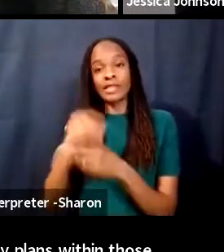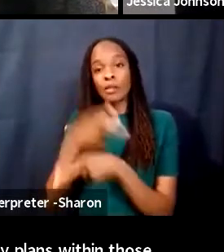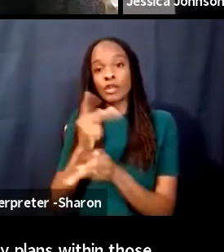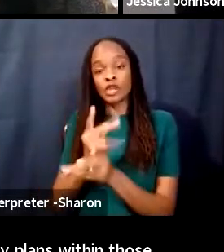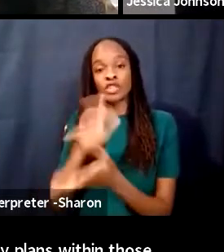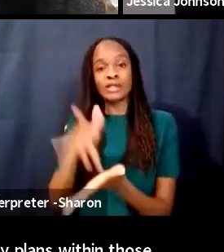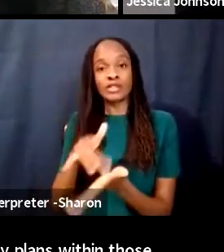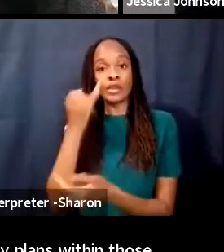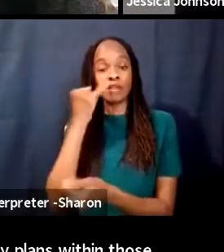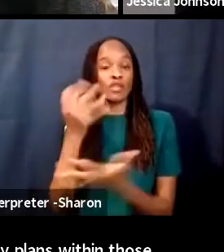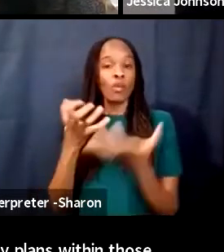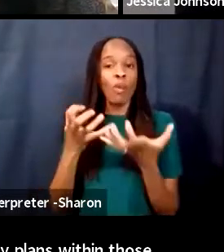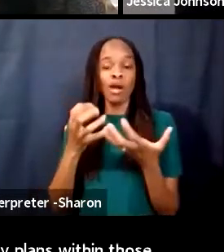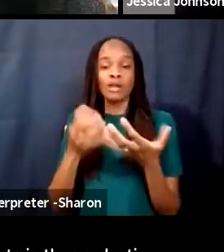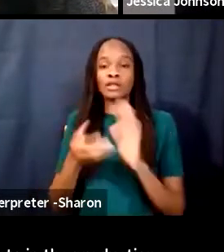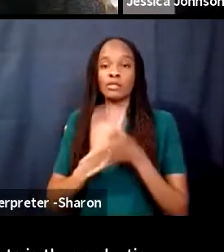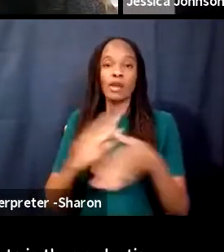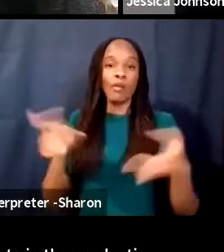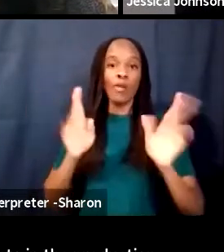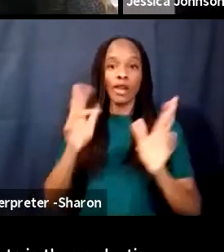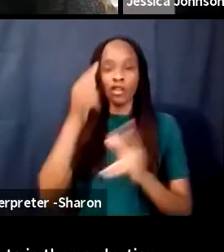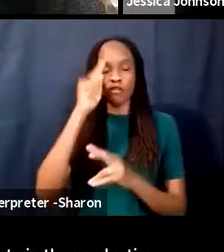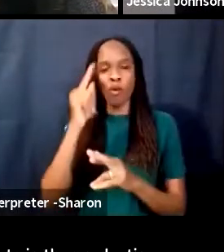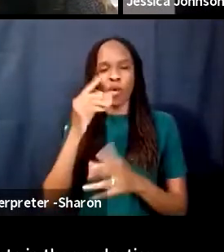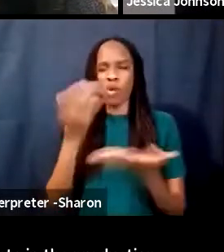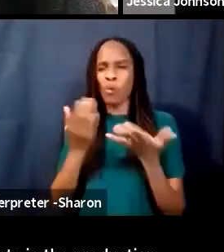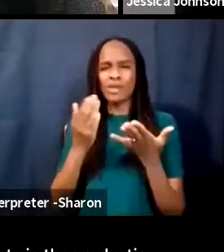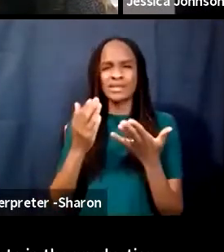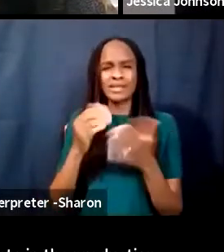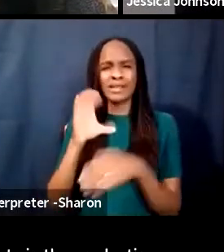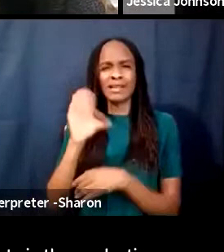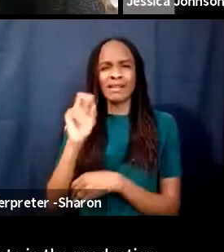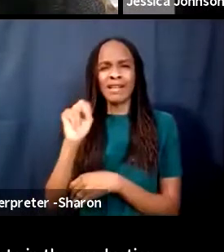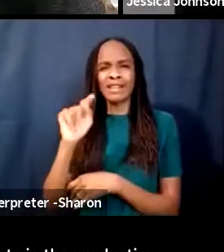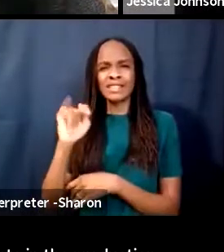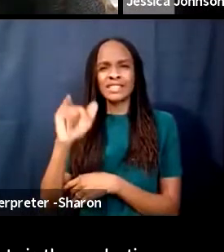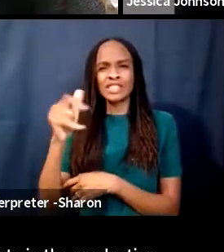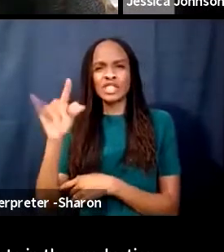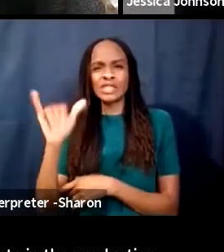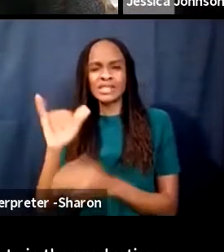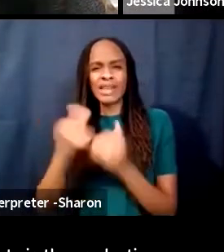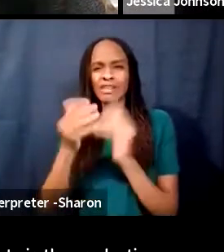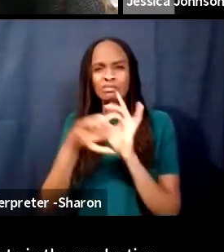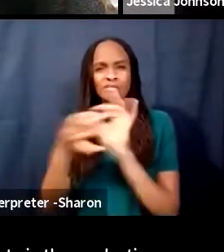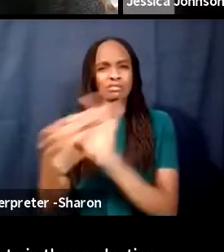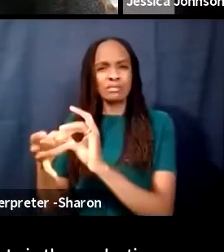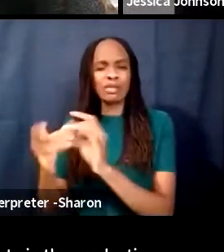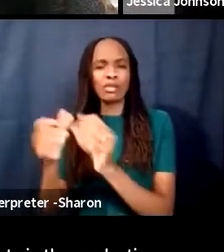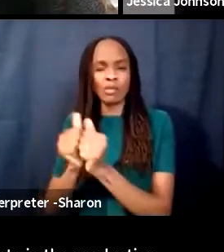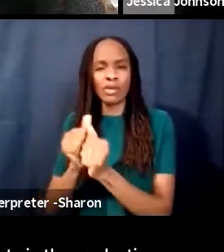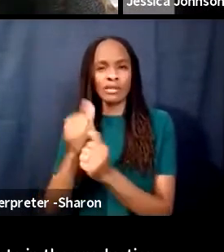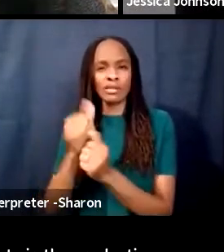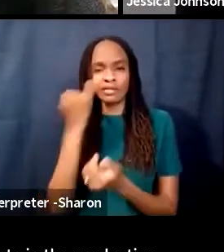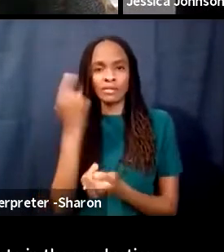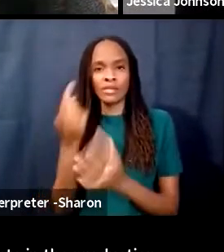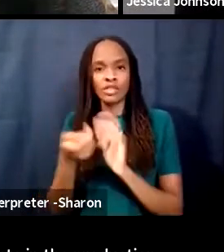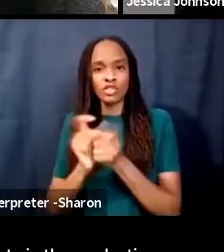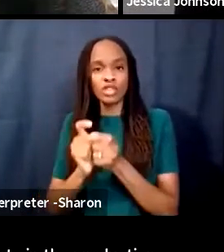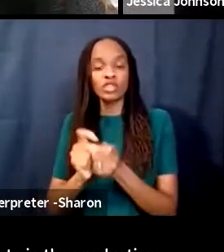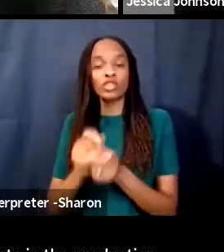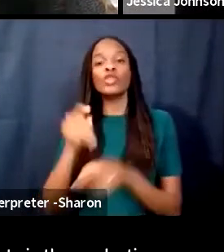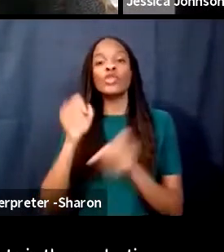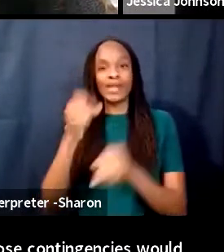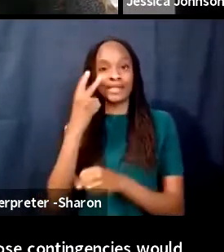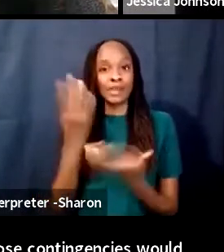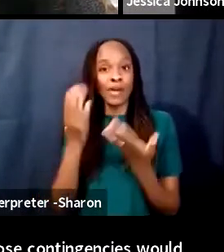you want to kind of get ready for what those contingencies would be. It's specifically laid out in many of our agreements so that you have a taste of what